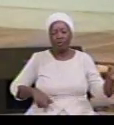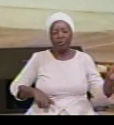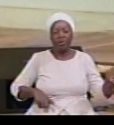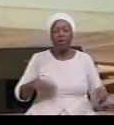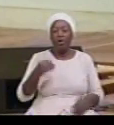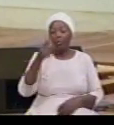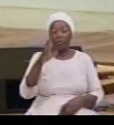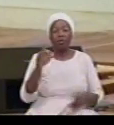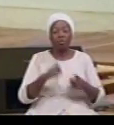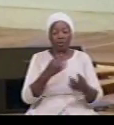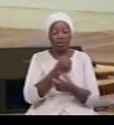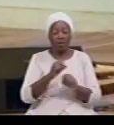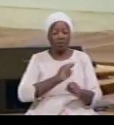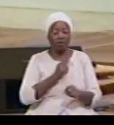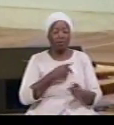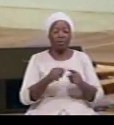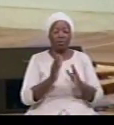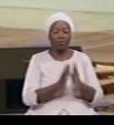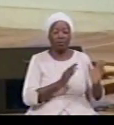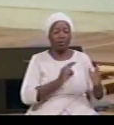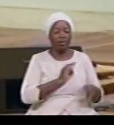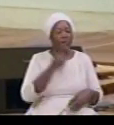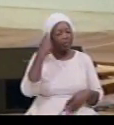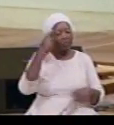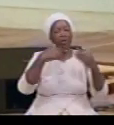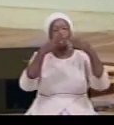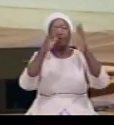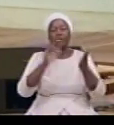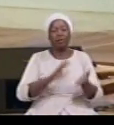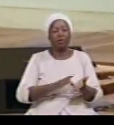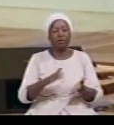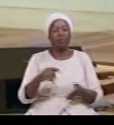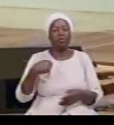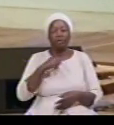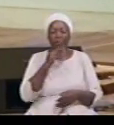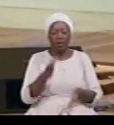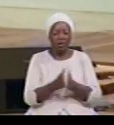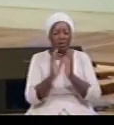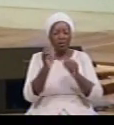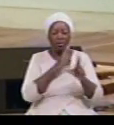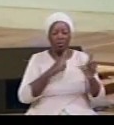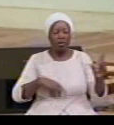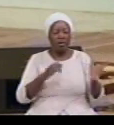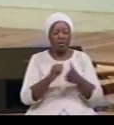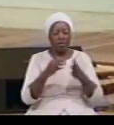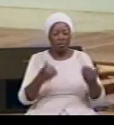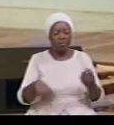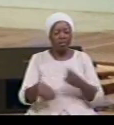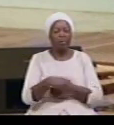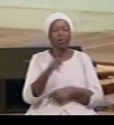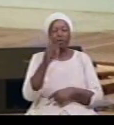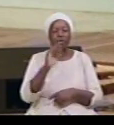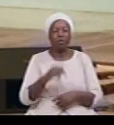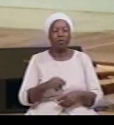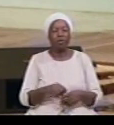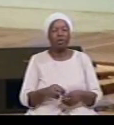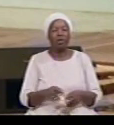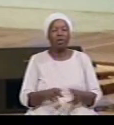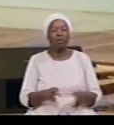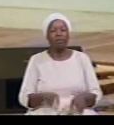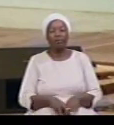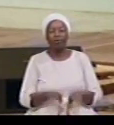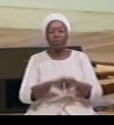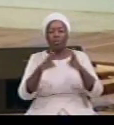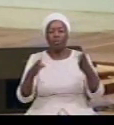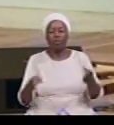us for heavenly glory. We're asking, O Lord, that today you reveal more of your